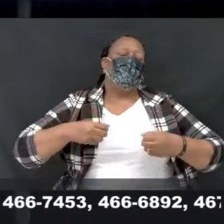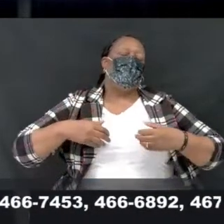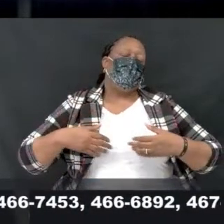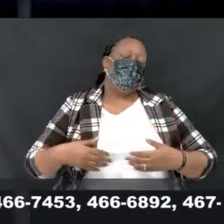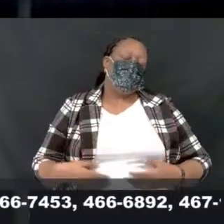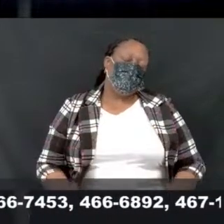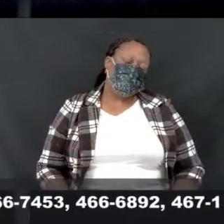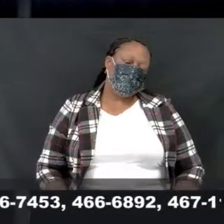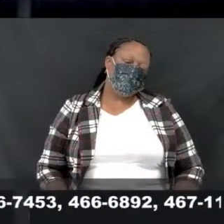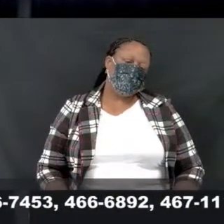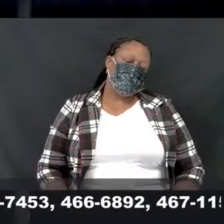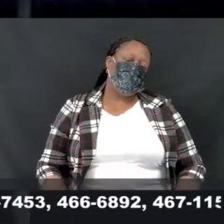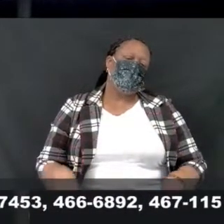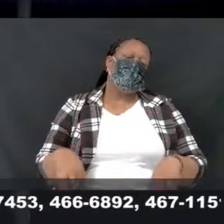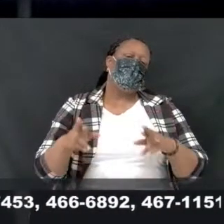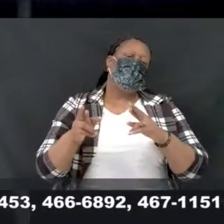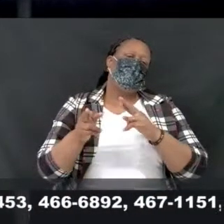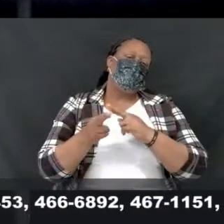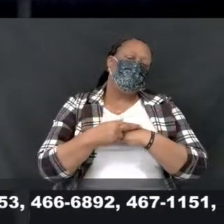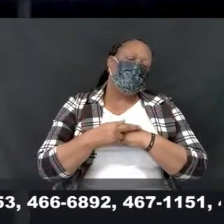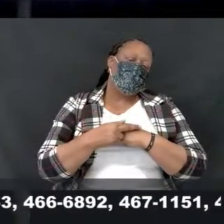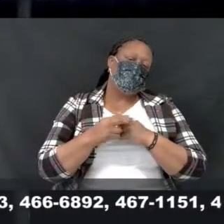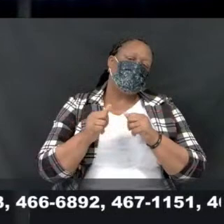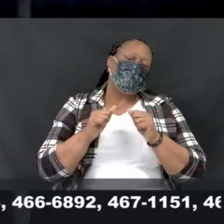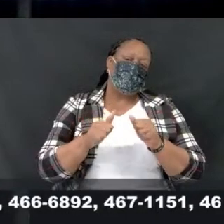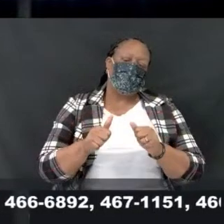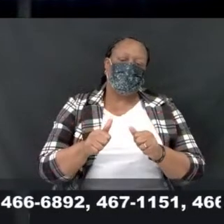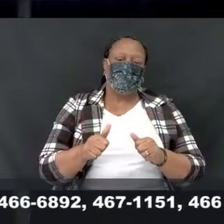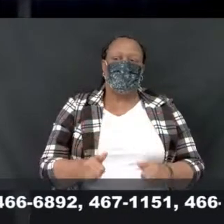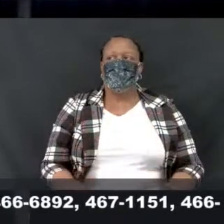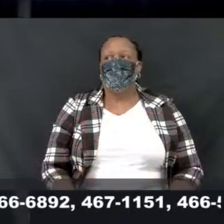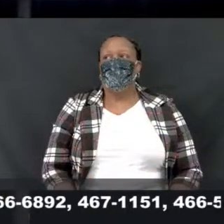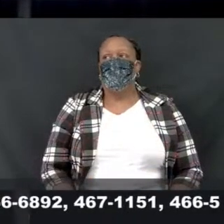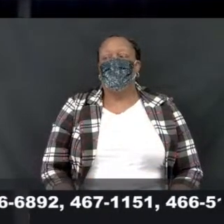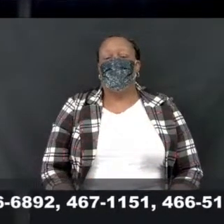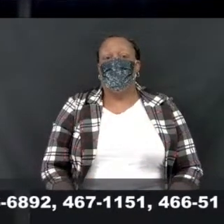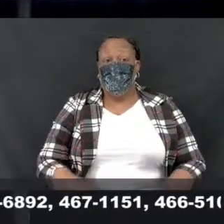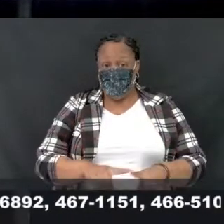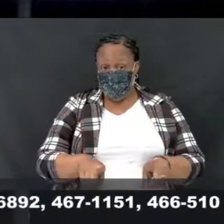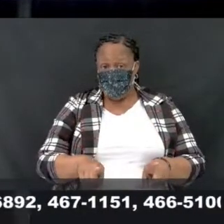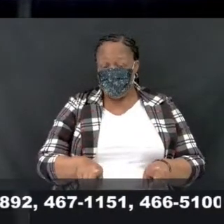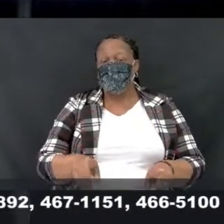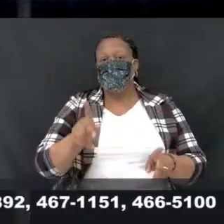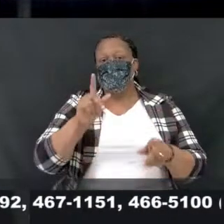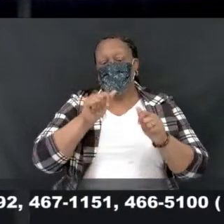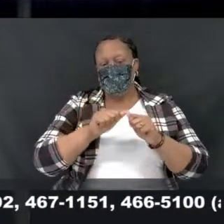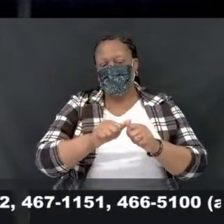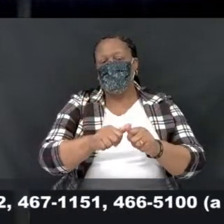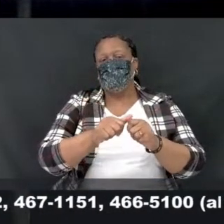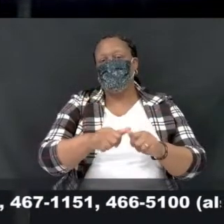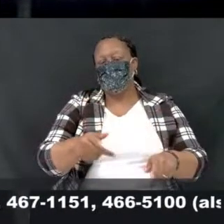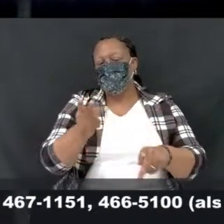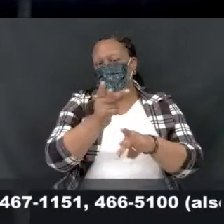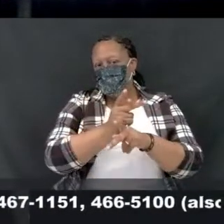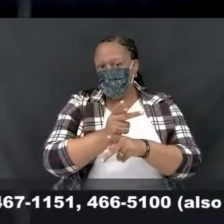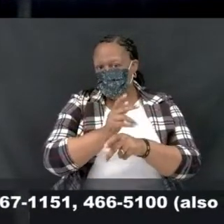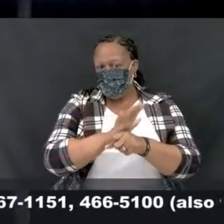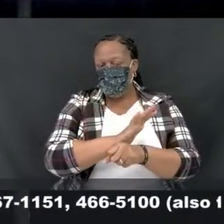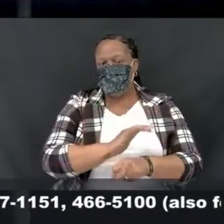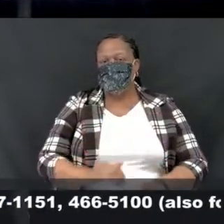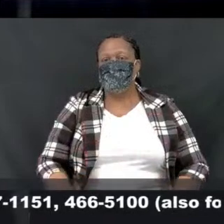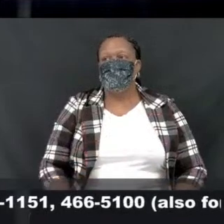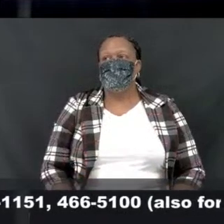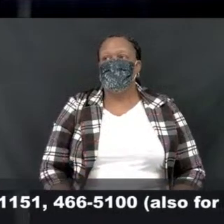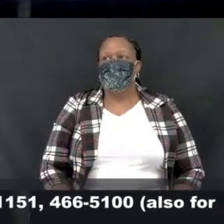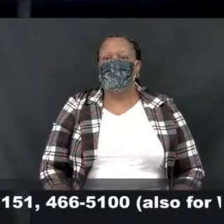COVID-19 has had on every aspect of our lives. Scientists and public health officials continue to work to find more